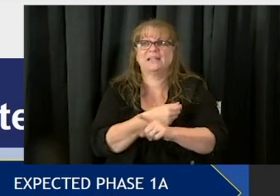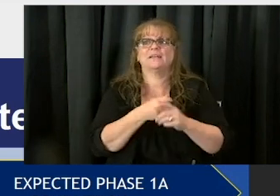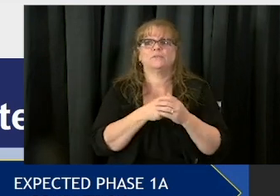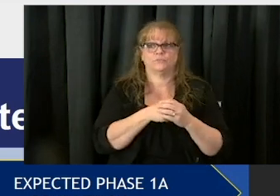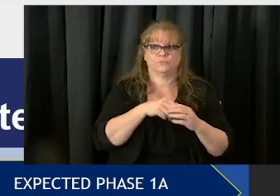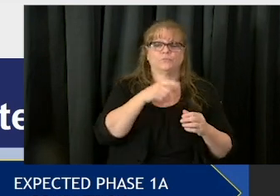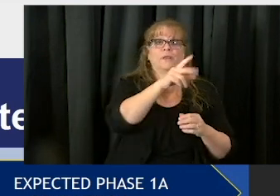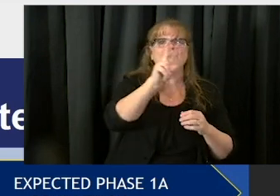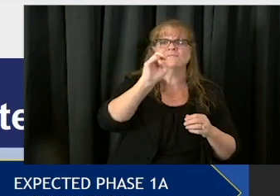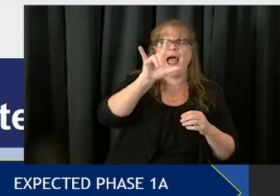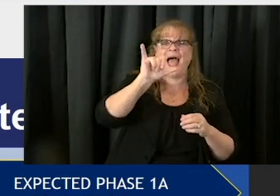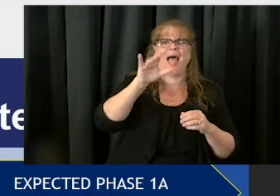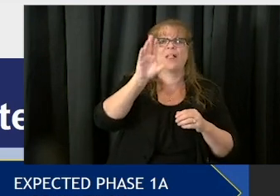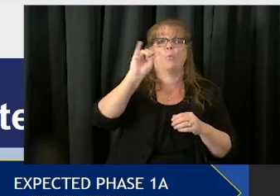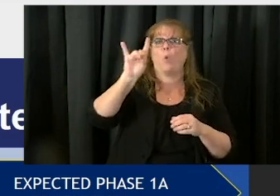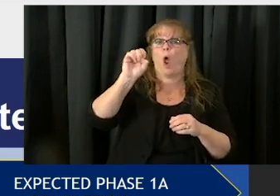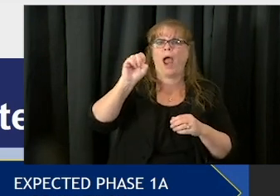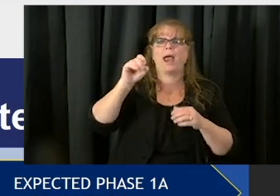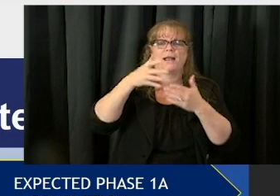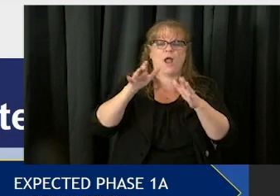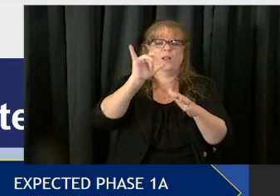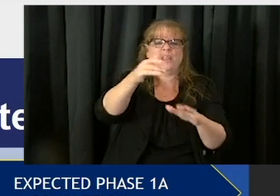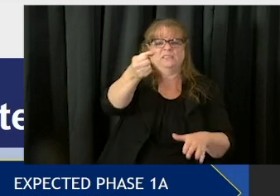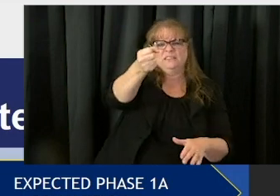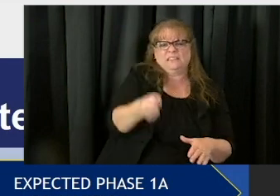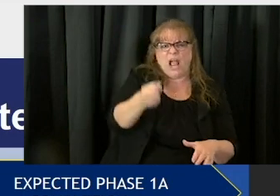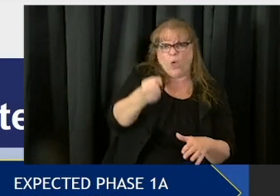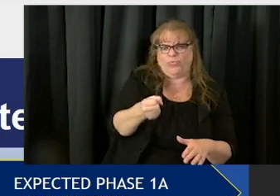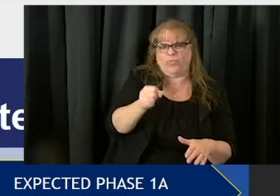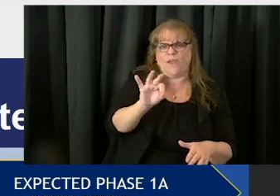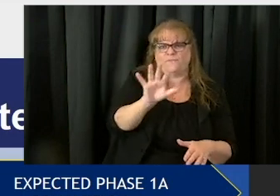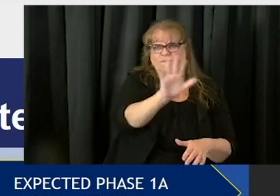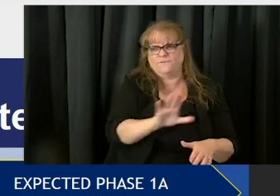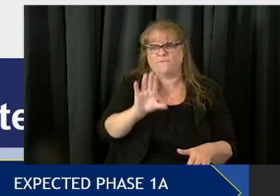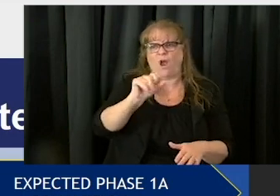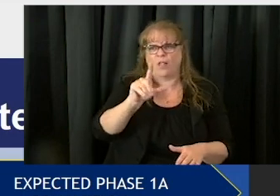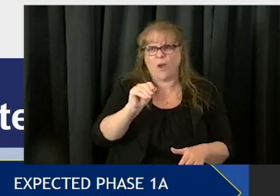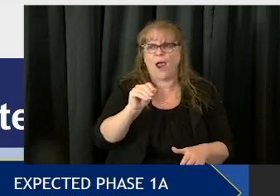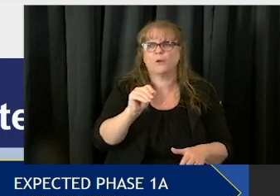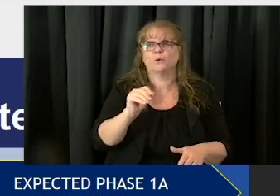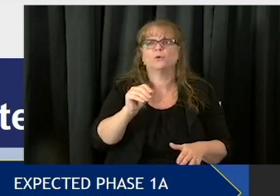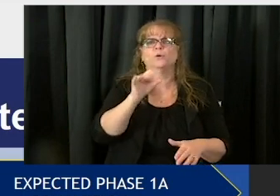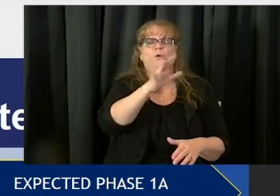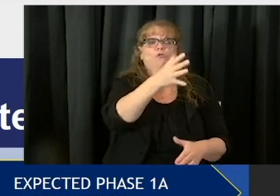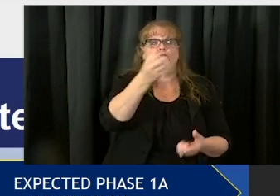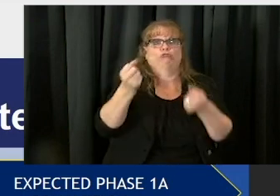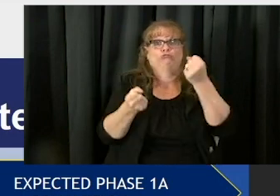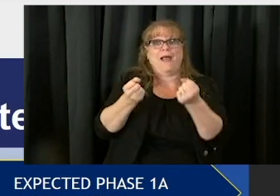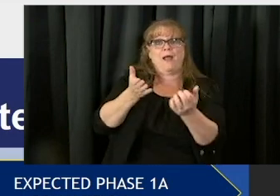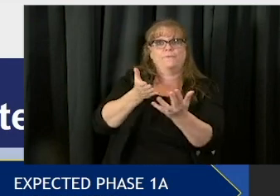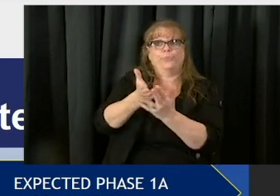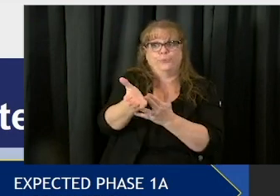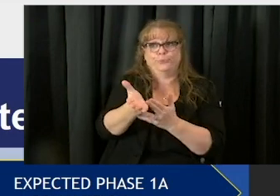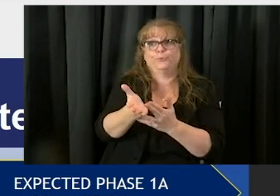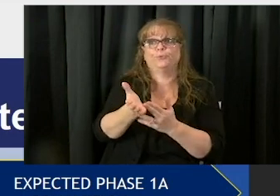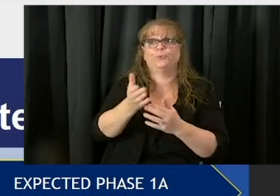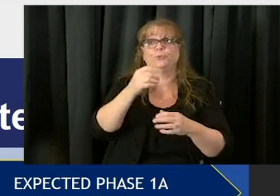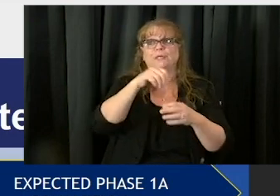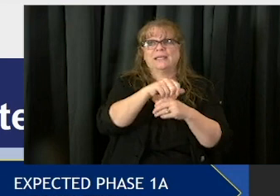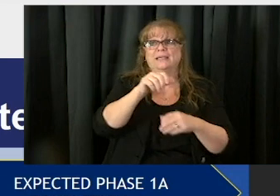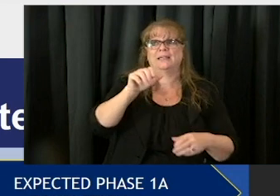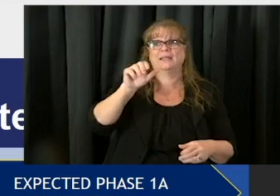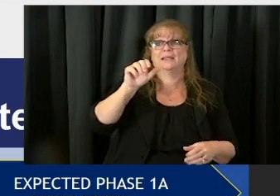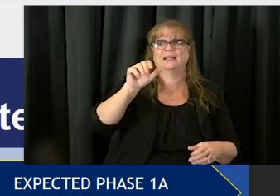clinic for Coloradans 70 and up in San Luis and in Center, Colorado. More than 250 Coloradans age 70 and up got